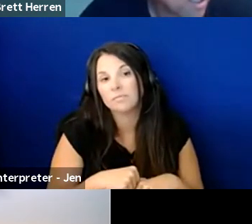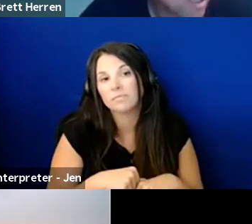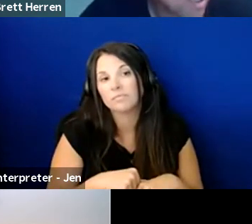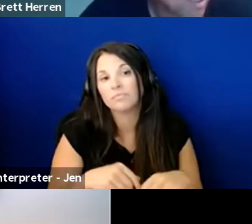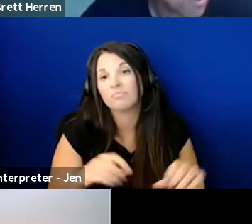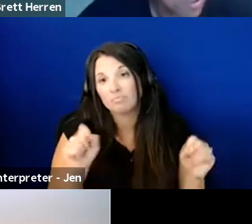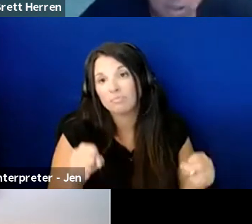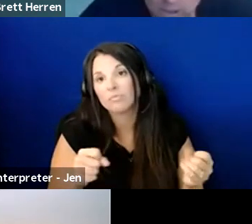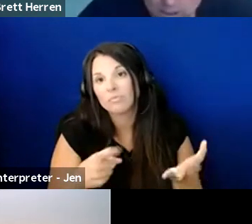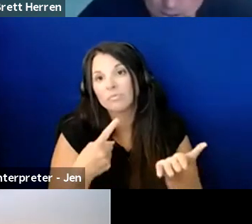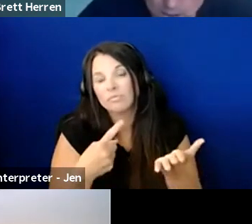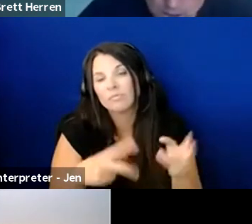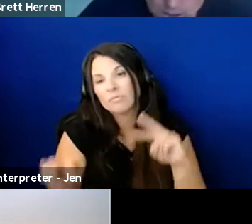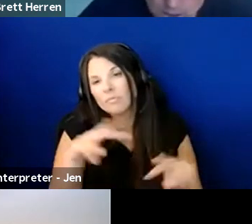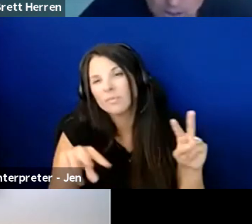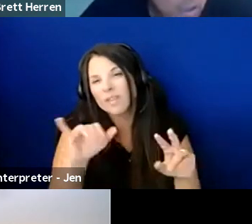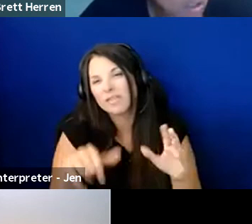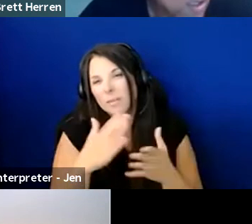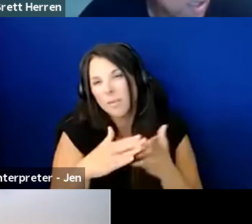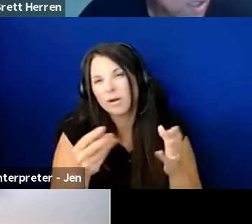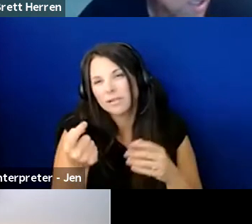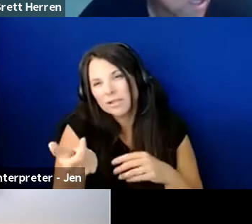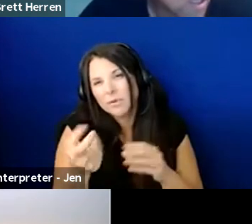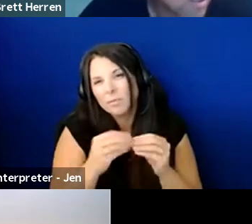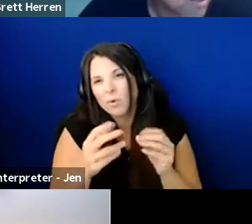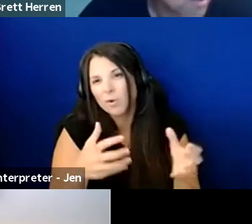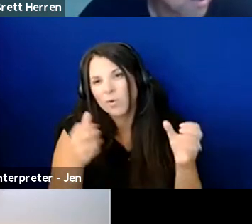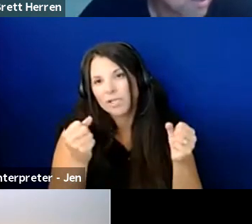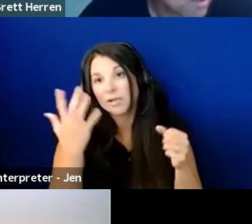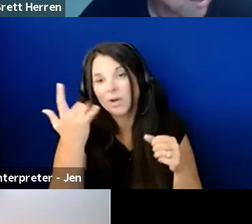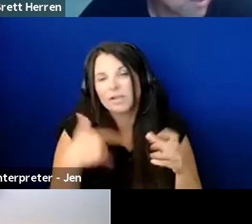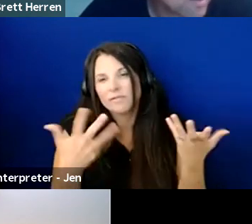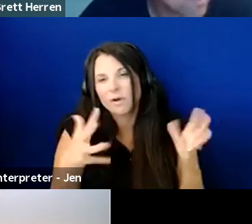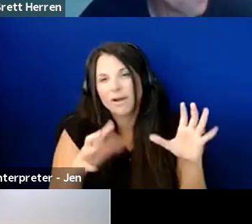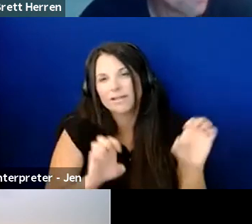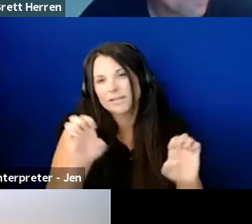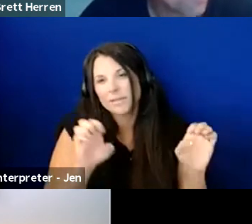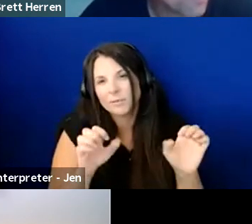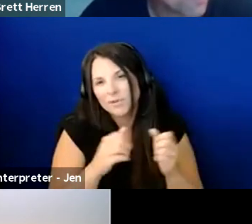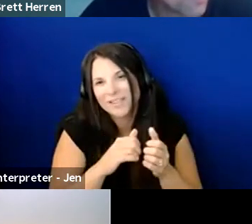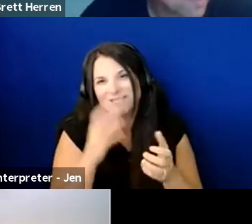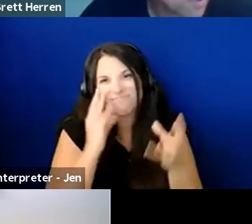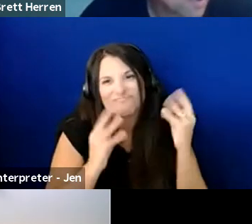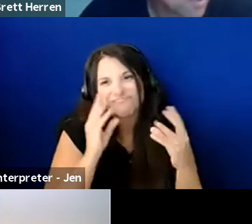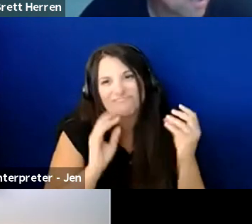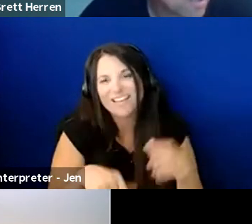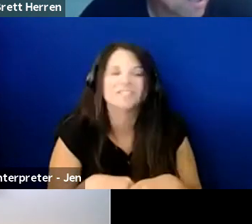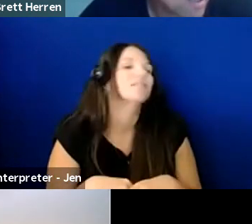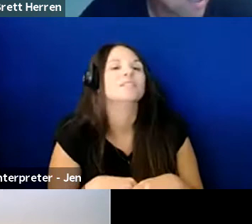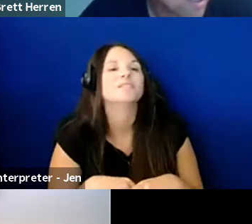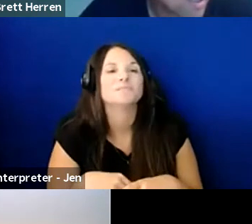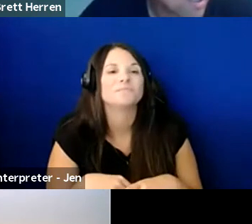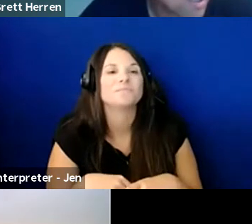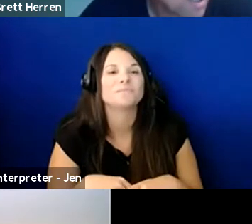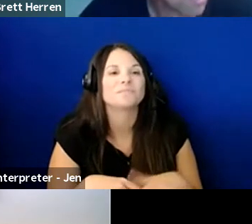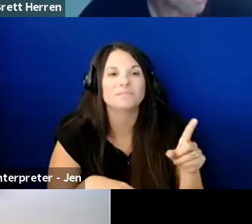that part a little more quickly because you already have experimented with it. So shameless. and I don't